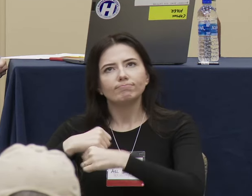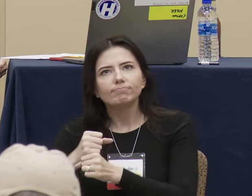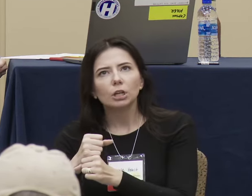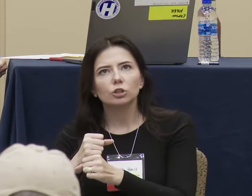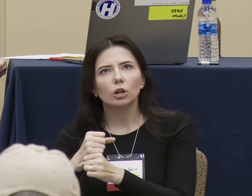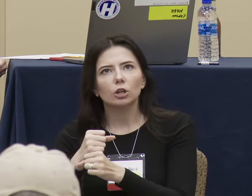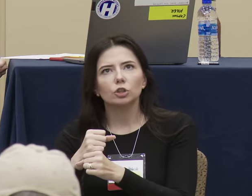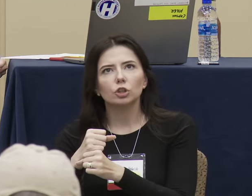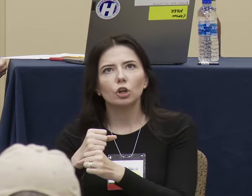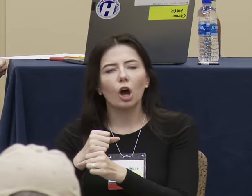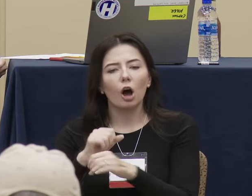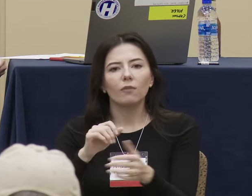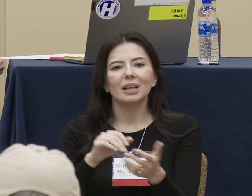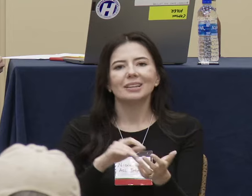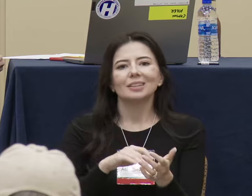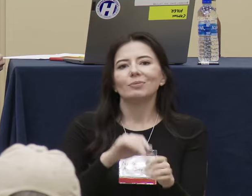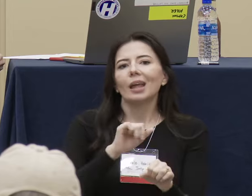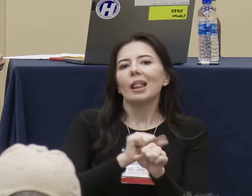again, to labor extraction